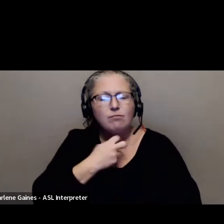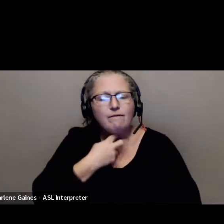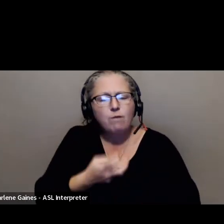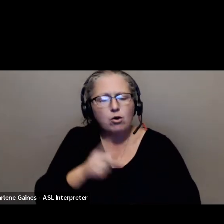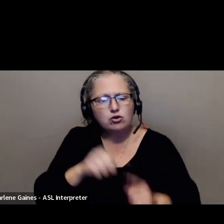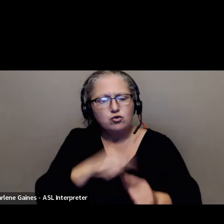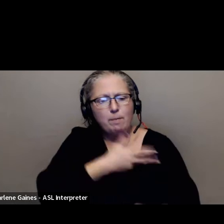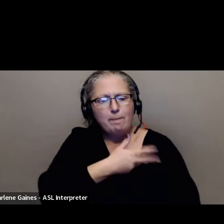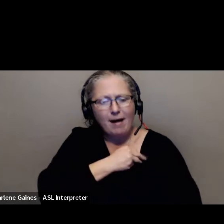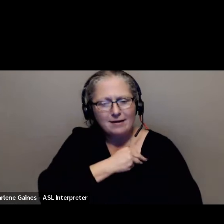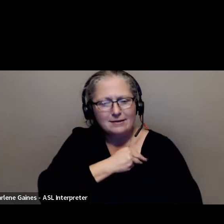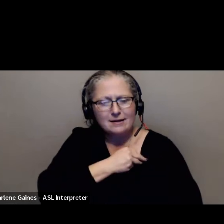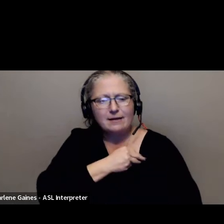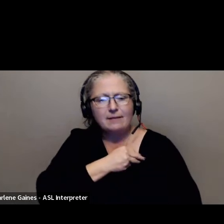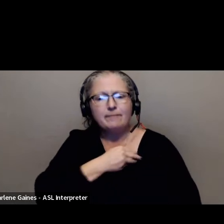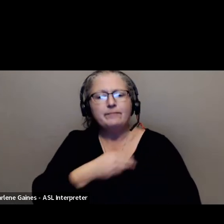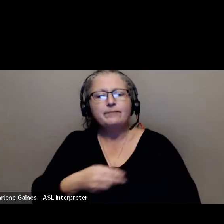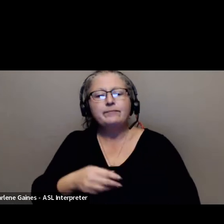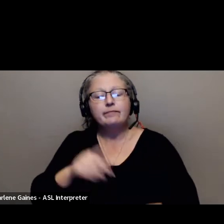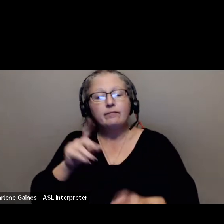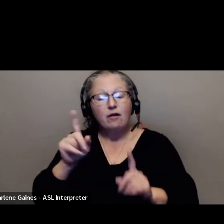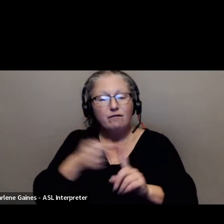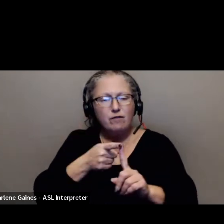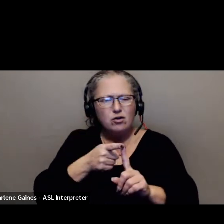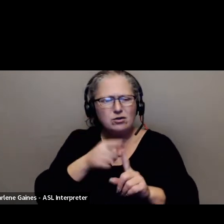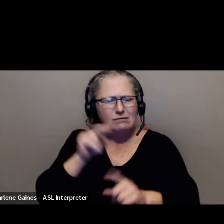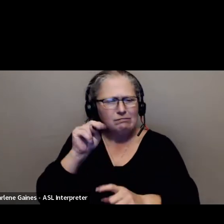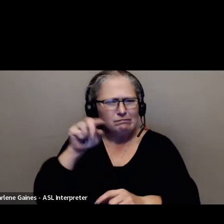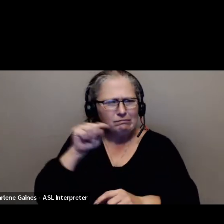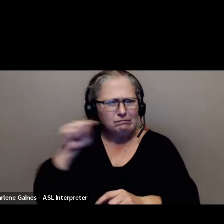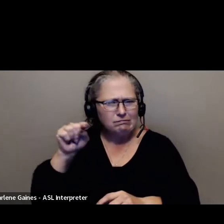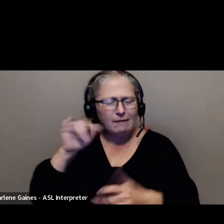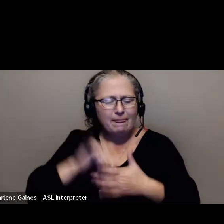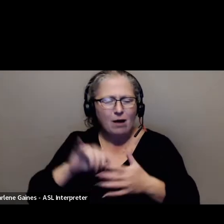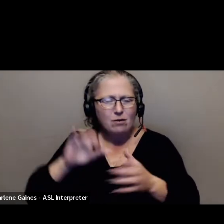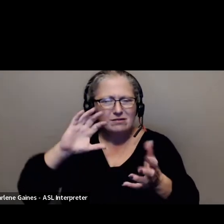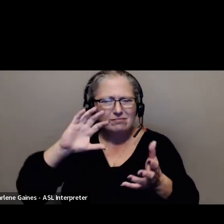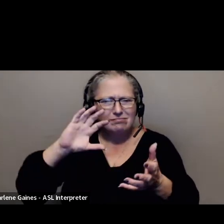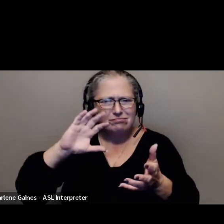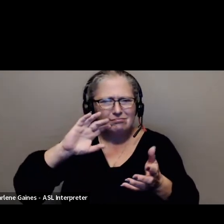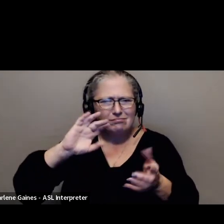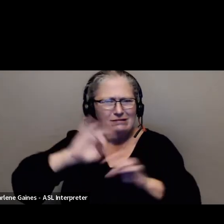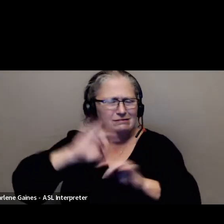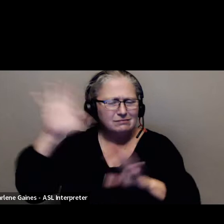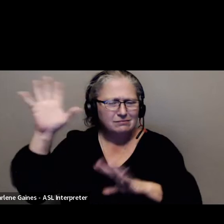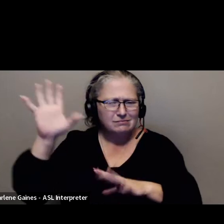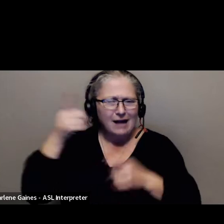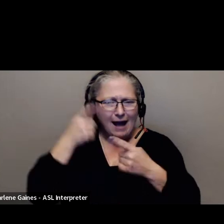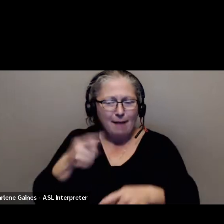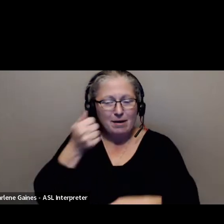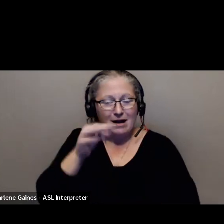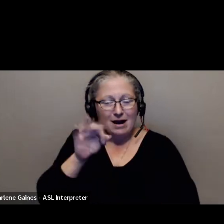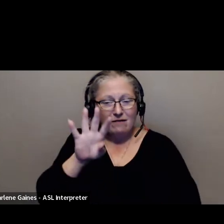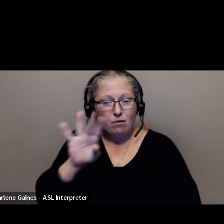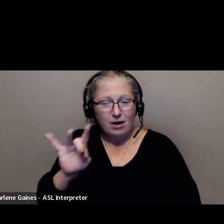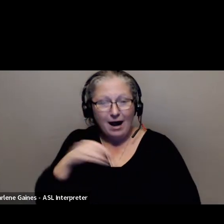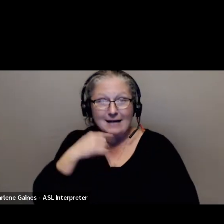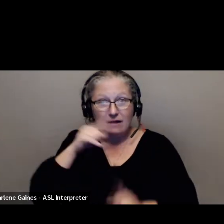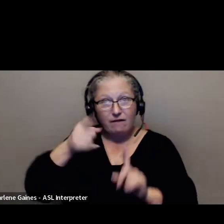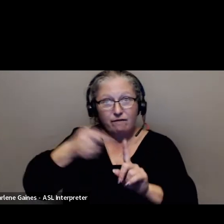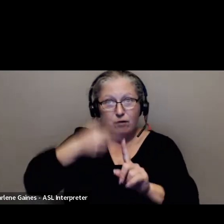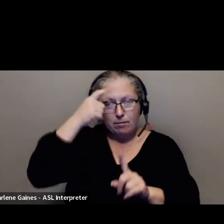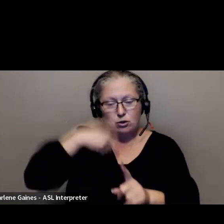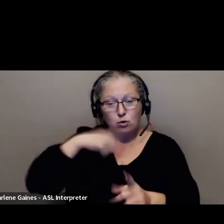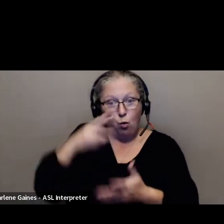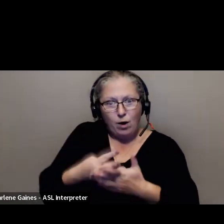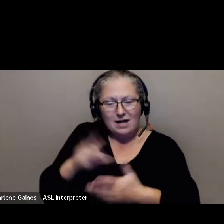know, when the first Nakba, that's the catastrophe, happened to Palestinians in 1948, and I say the first because we're